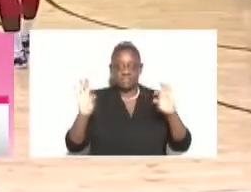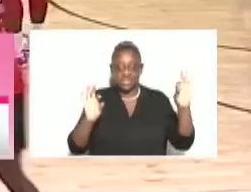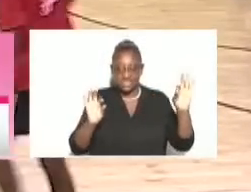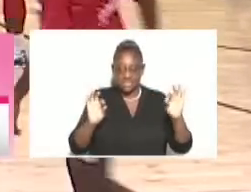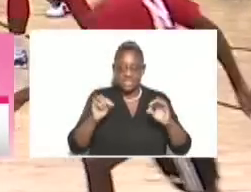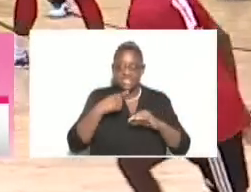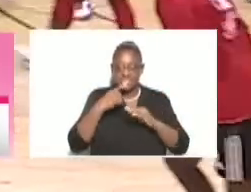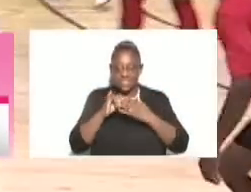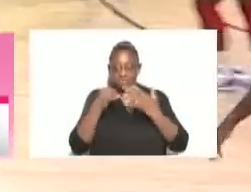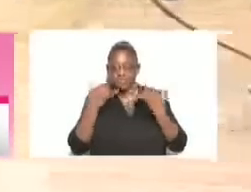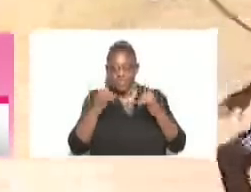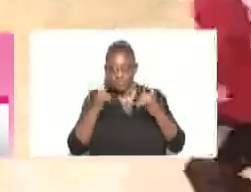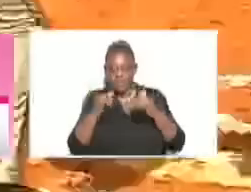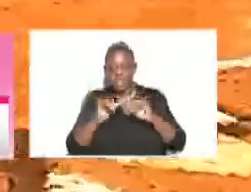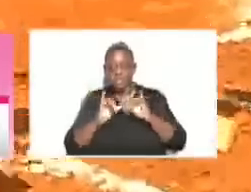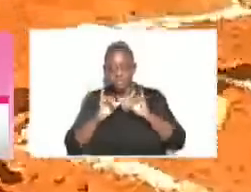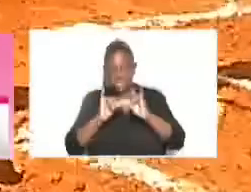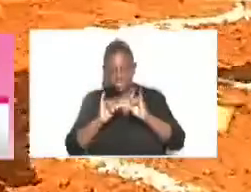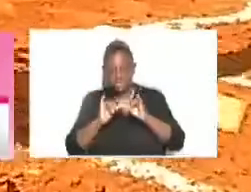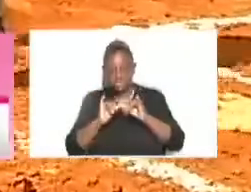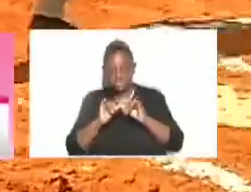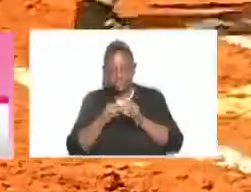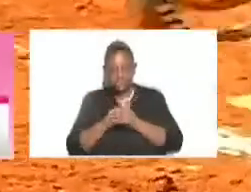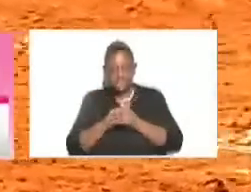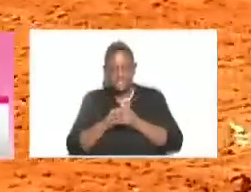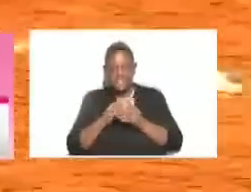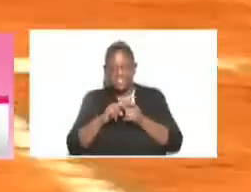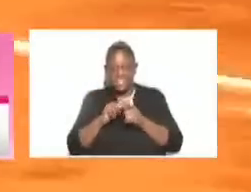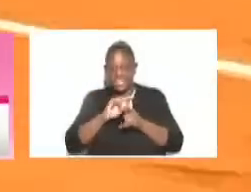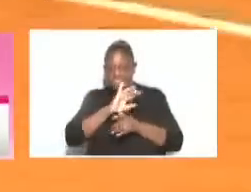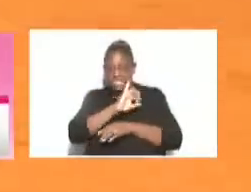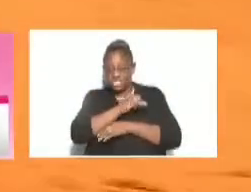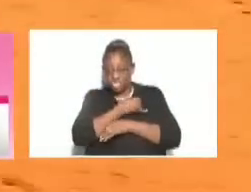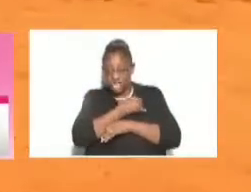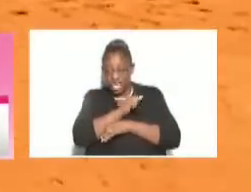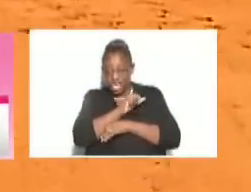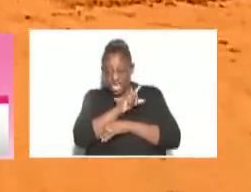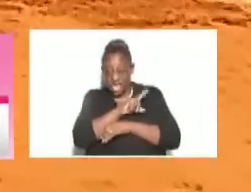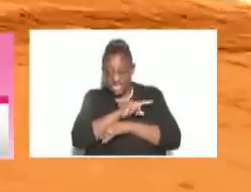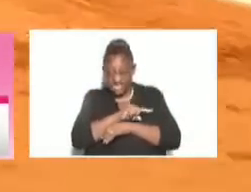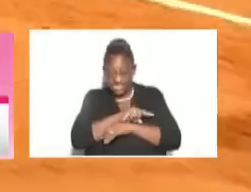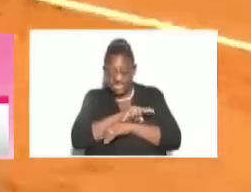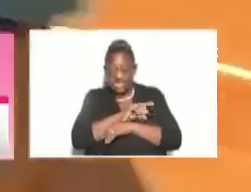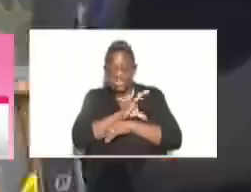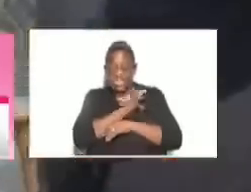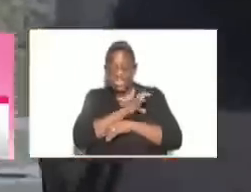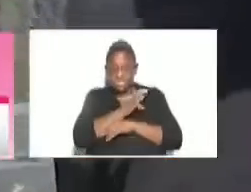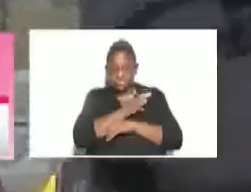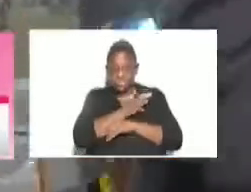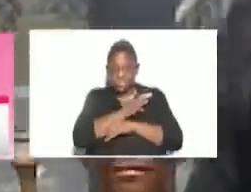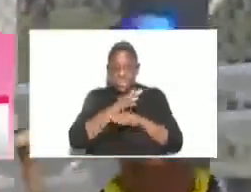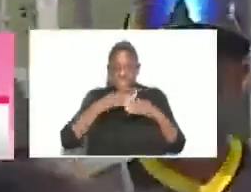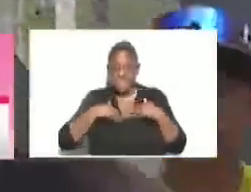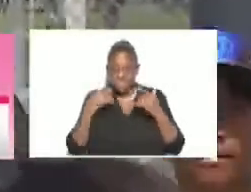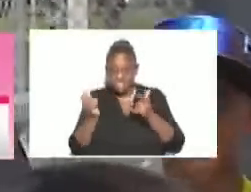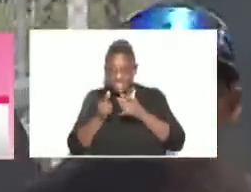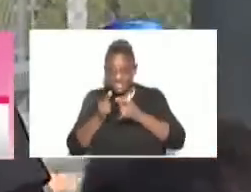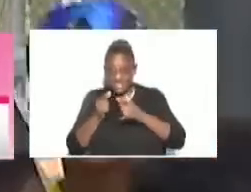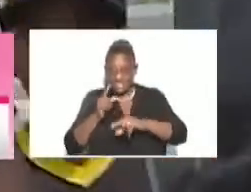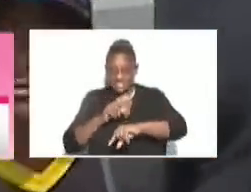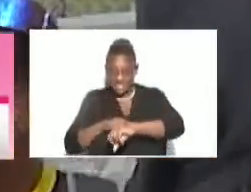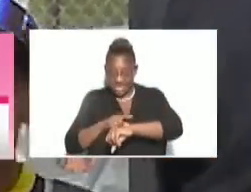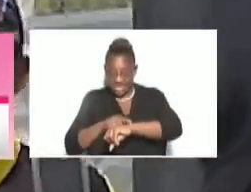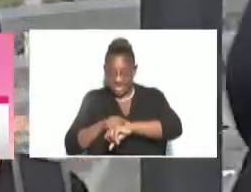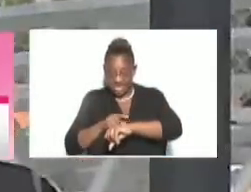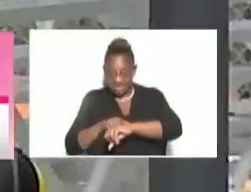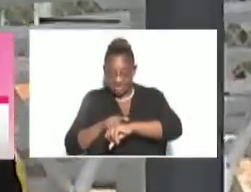continue later on this week. And MLB player Jazz Chisholm in town this past weekend, attending his very own Little League at the Blue Hills